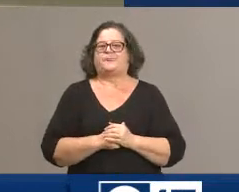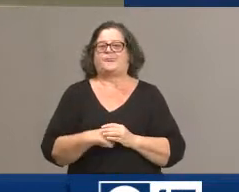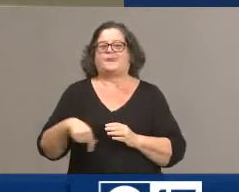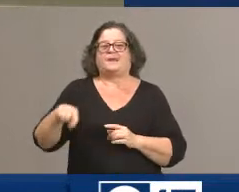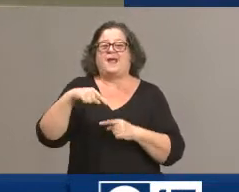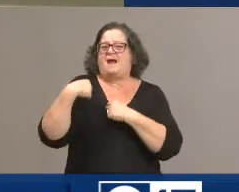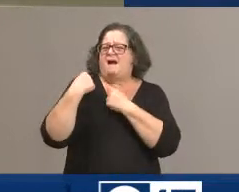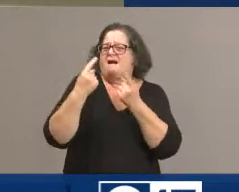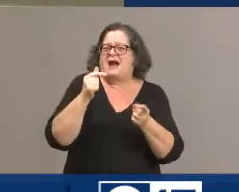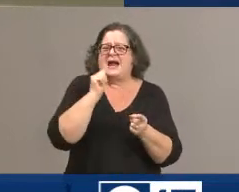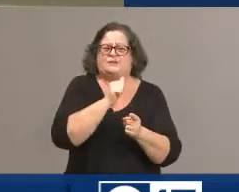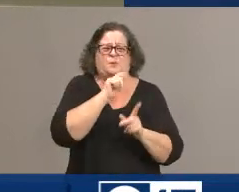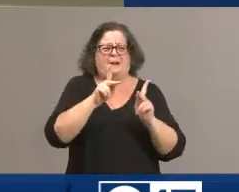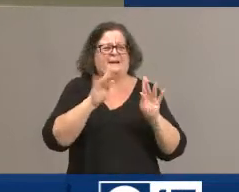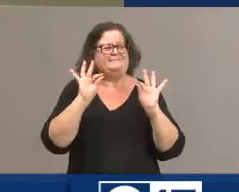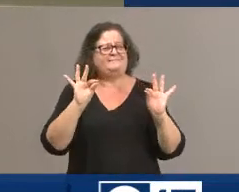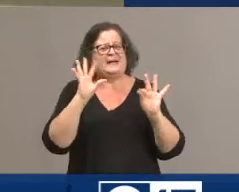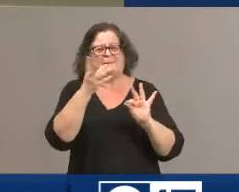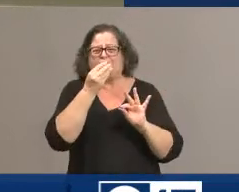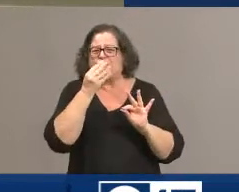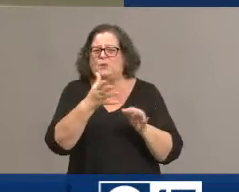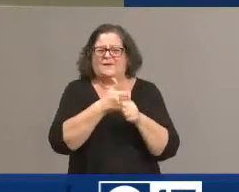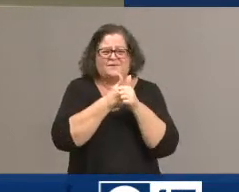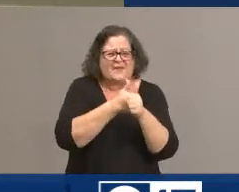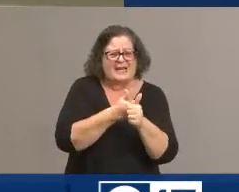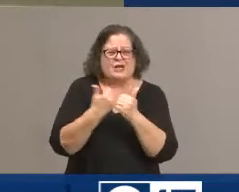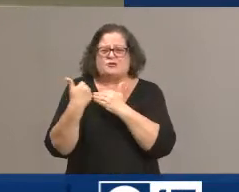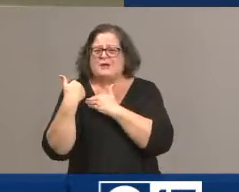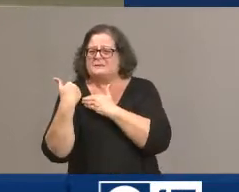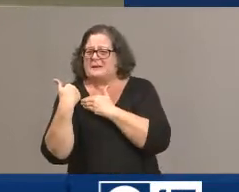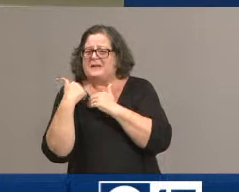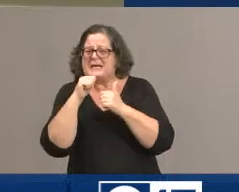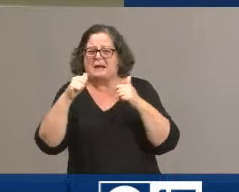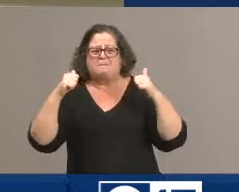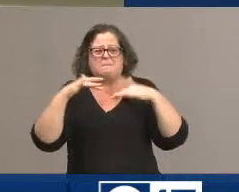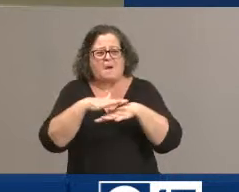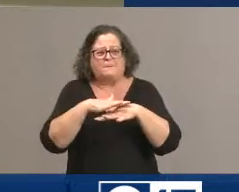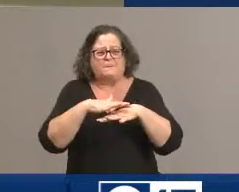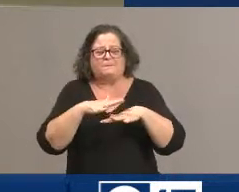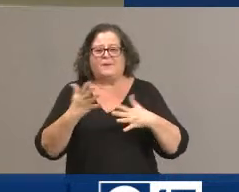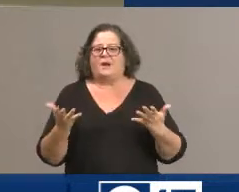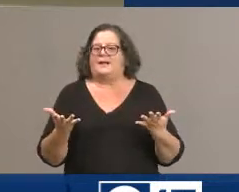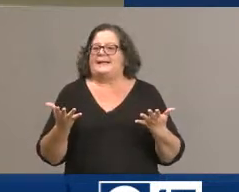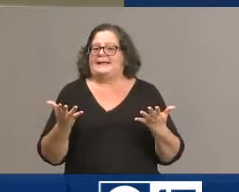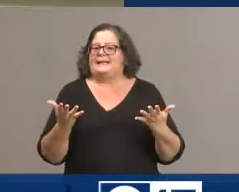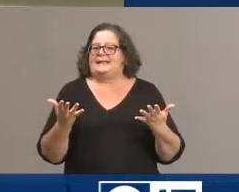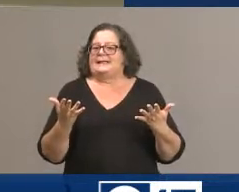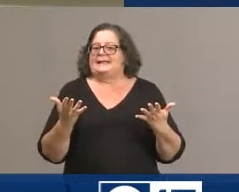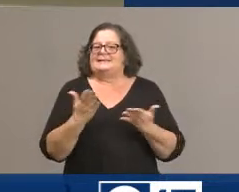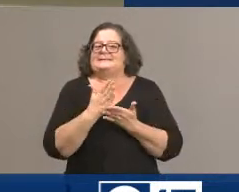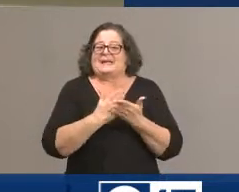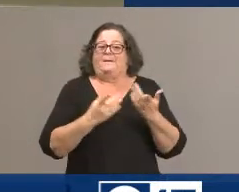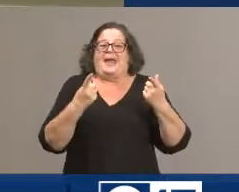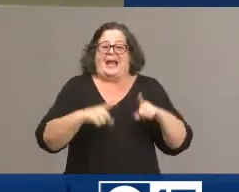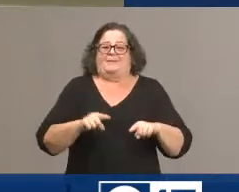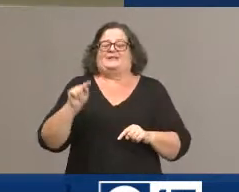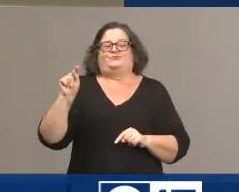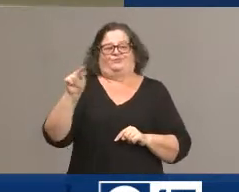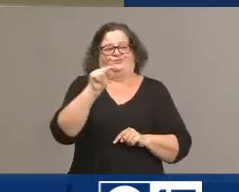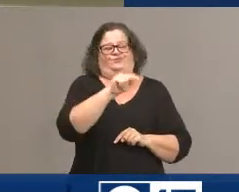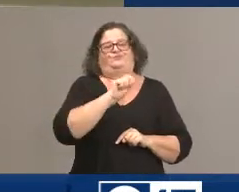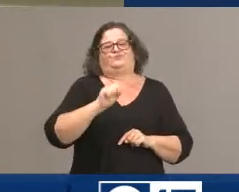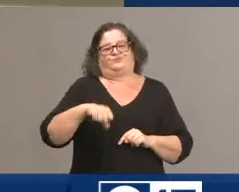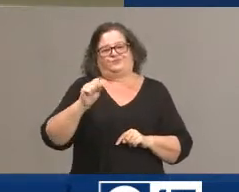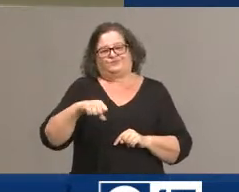and responsible. But we have found some situations and categories where we need to take